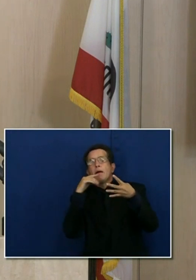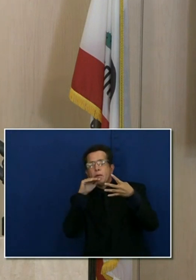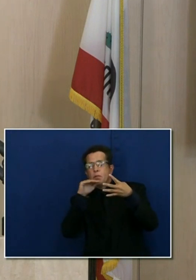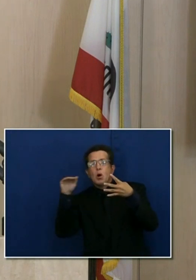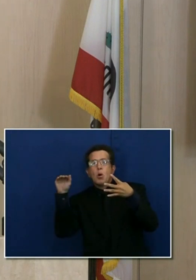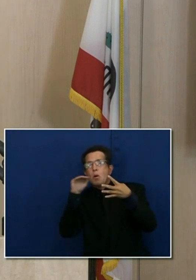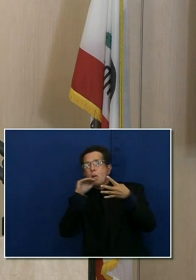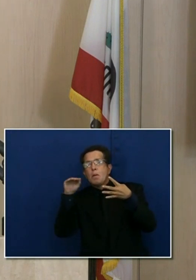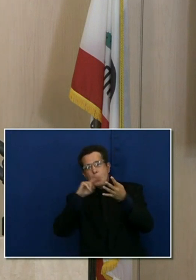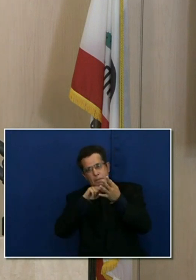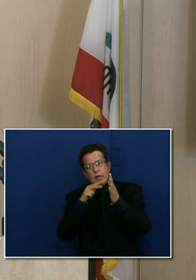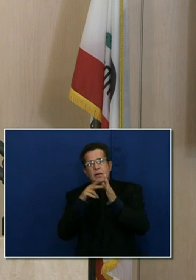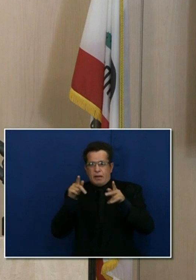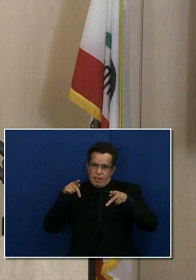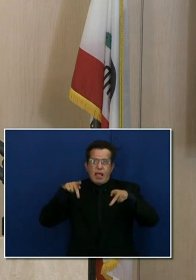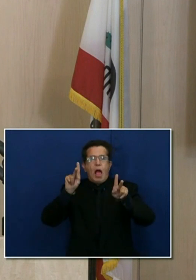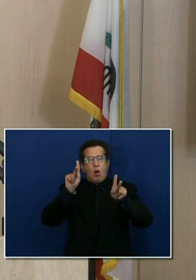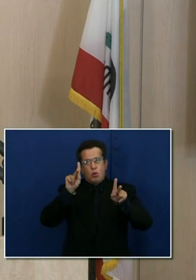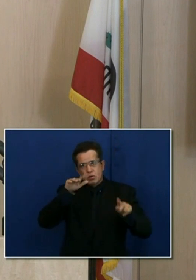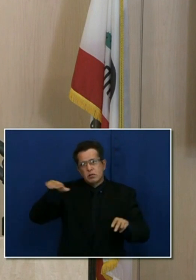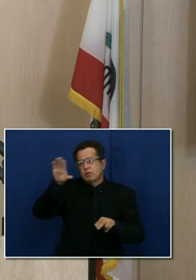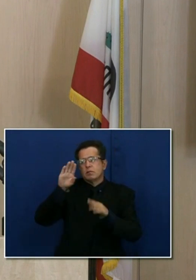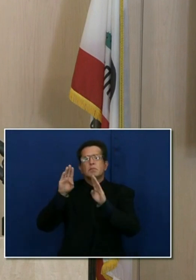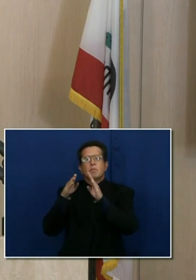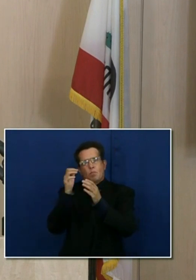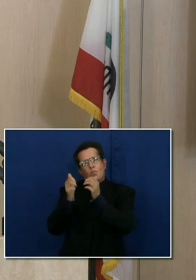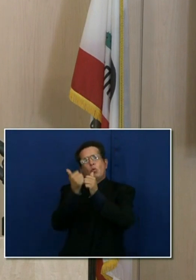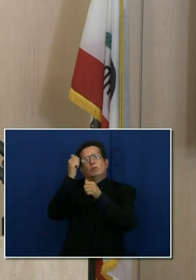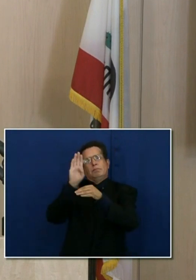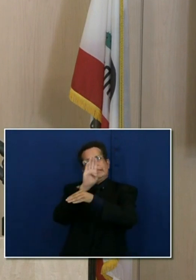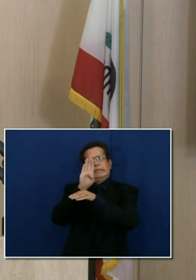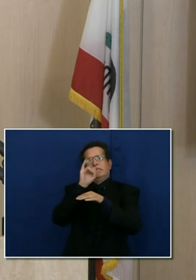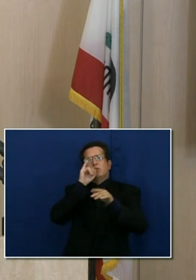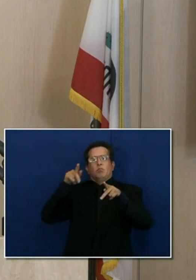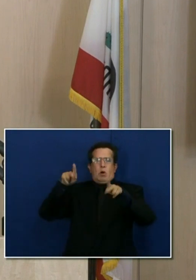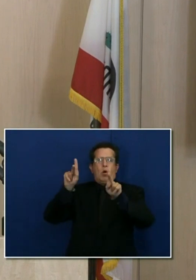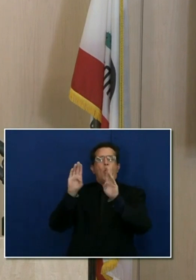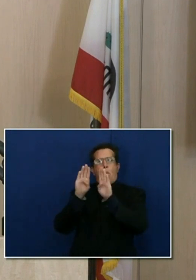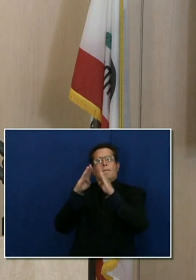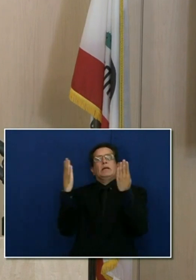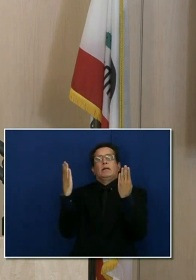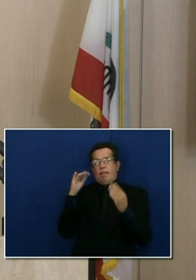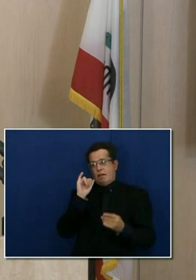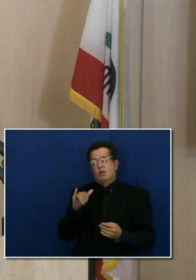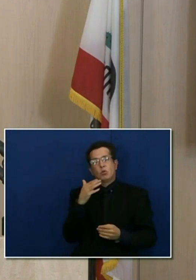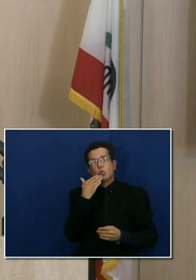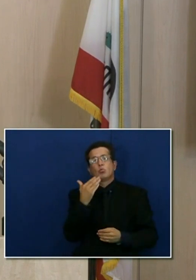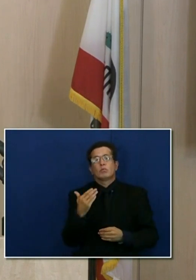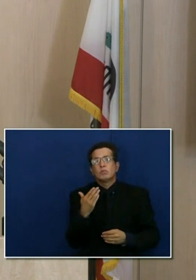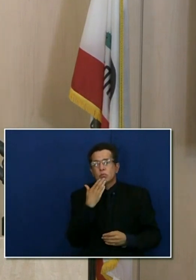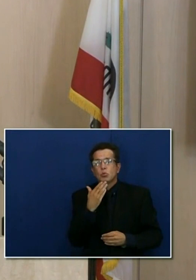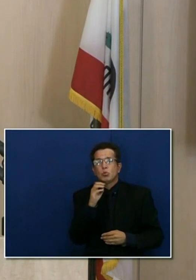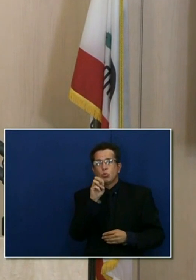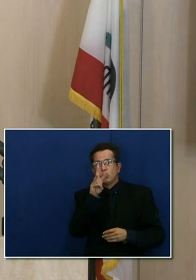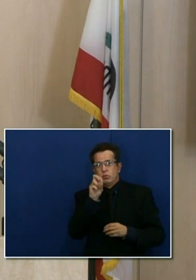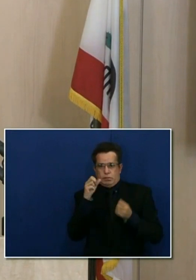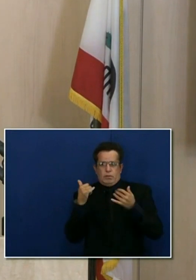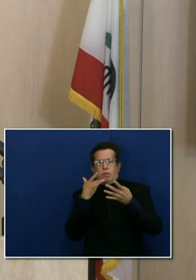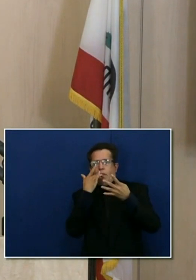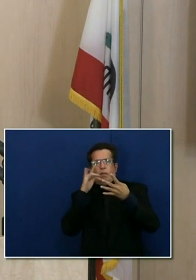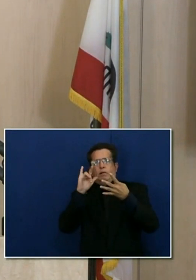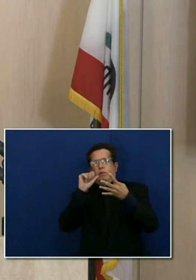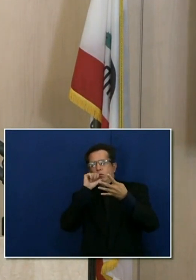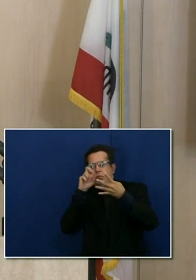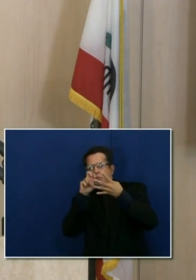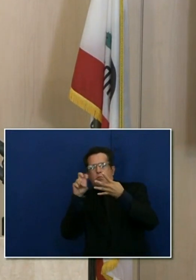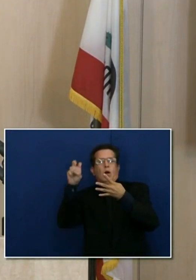for limited indoor operations at most businesses. This is good news, as we avoided being placed on the